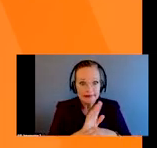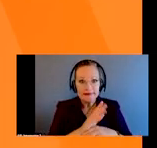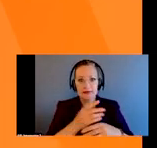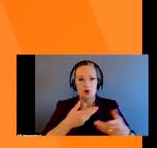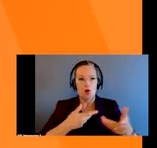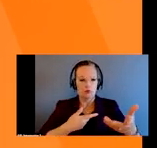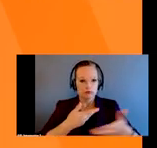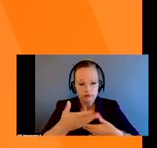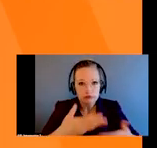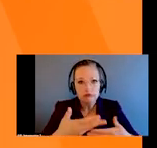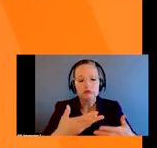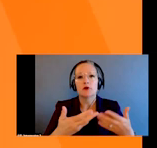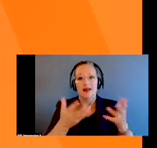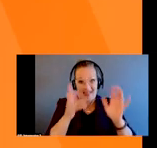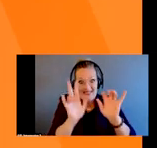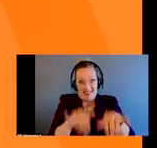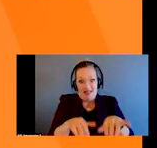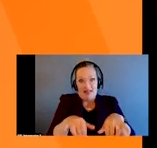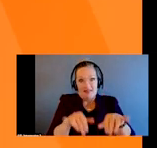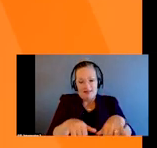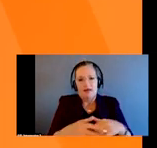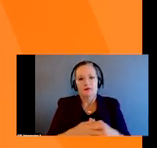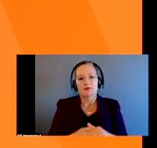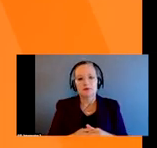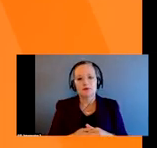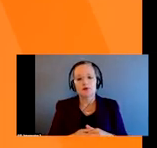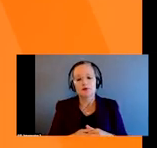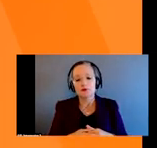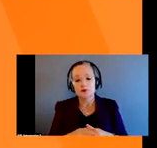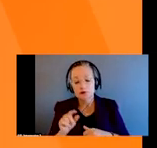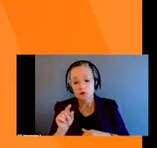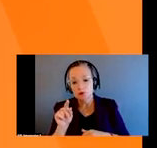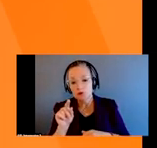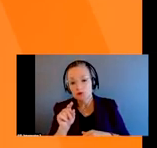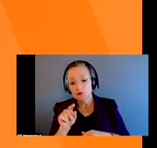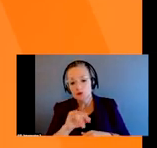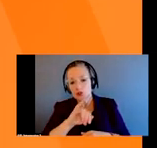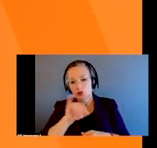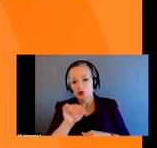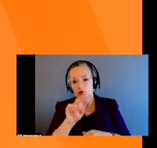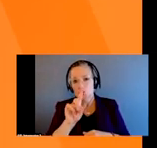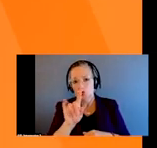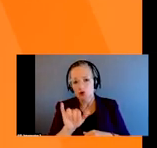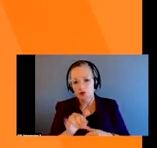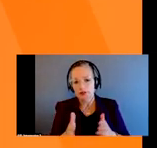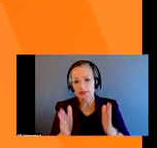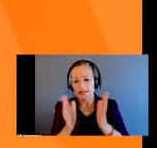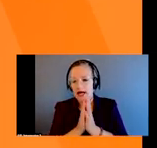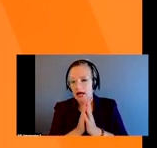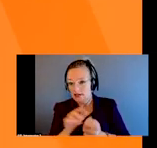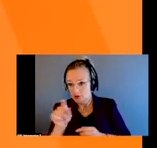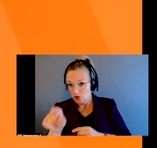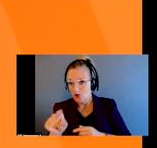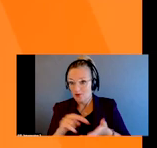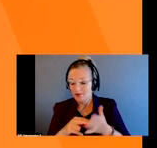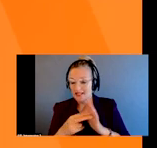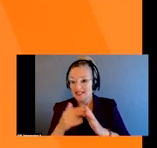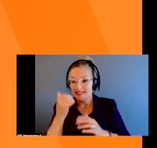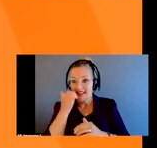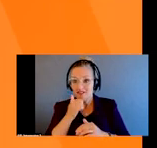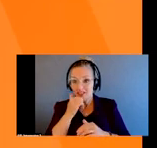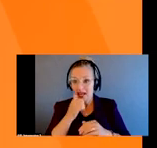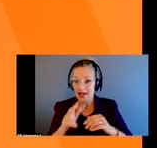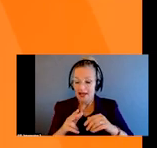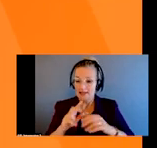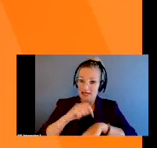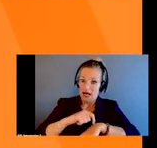Judy, great question. Does that half hour a day multiply as you do 10 each day? I cap my social media time to about half an hour a day,